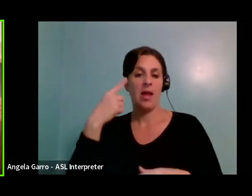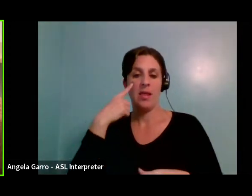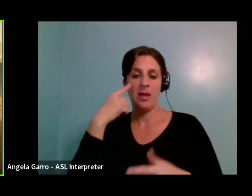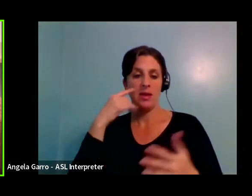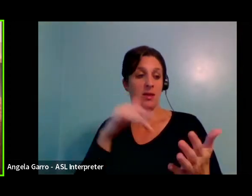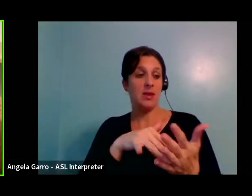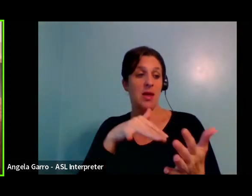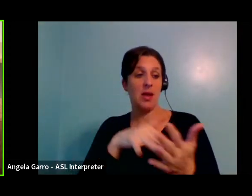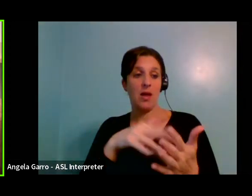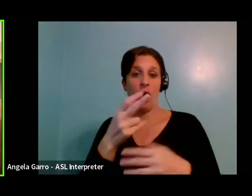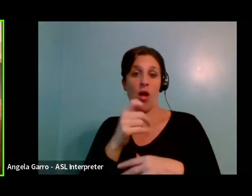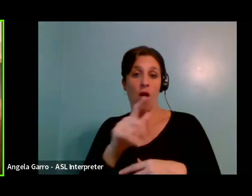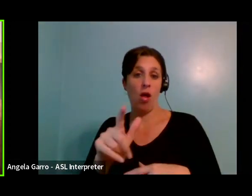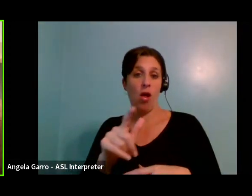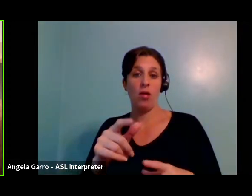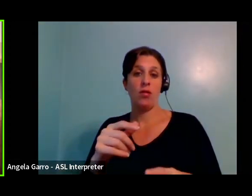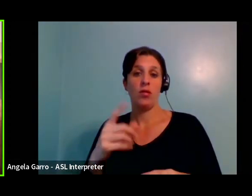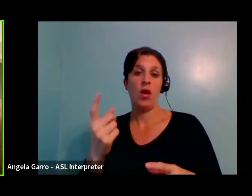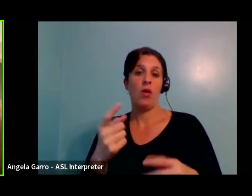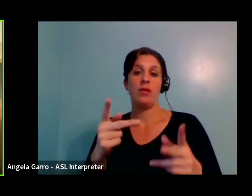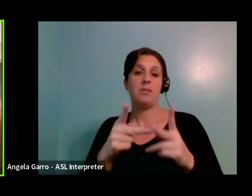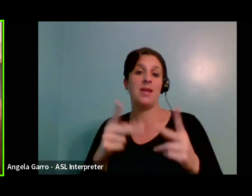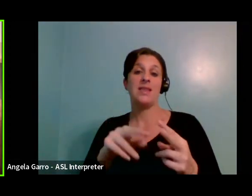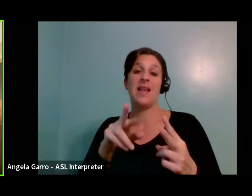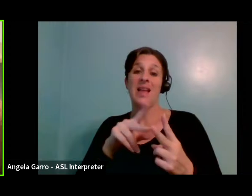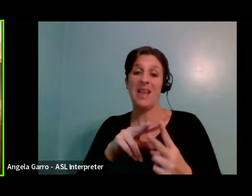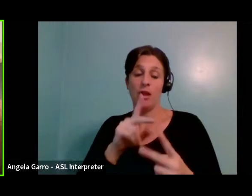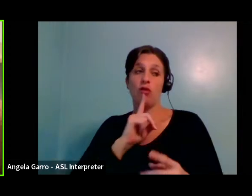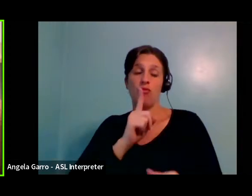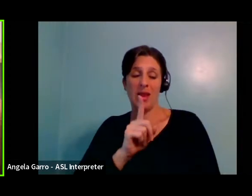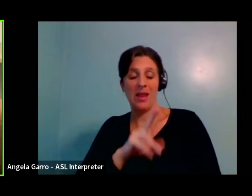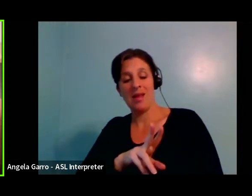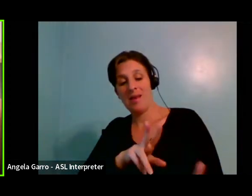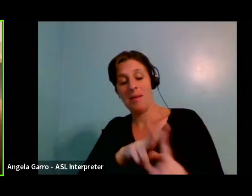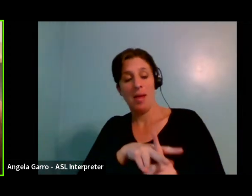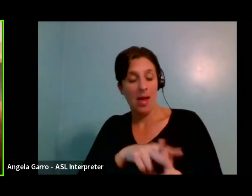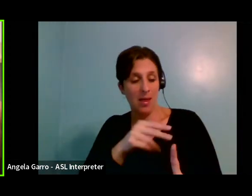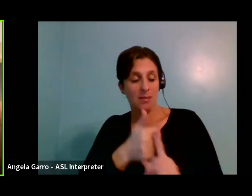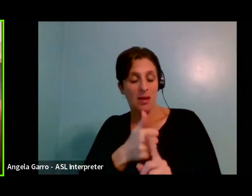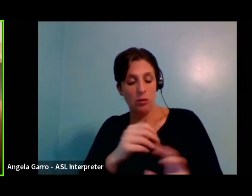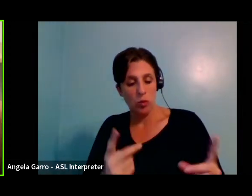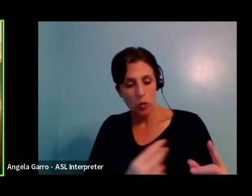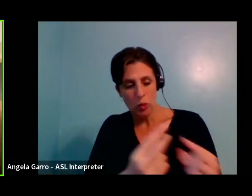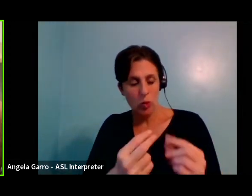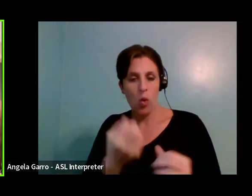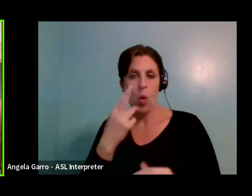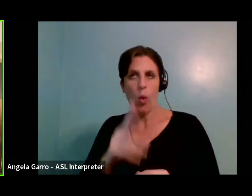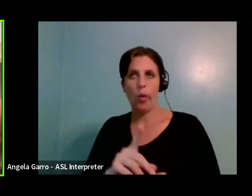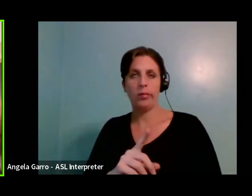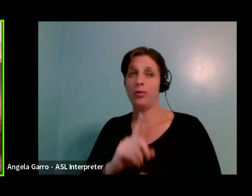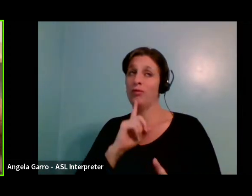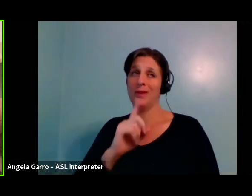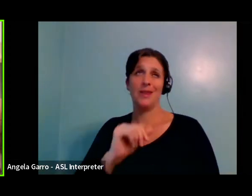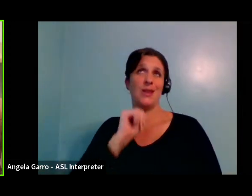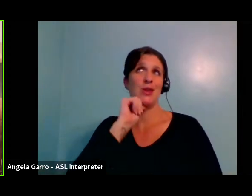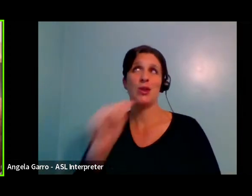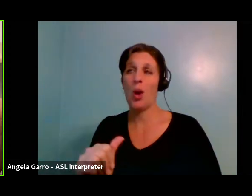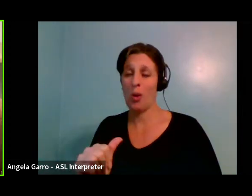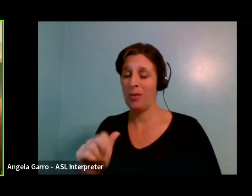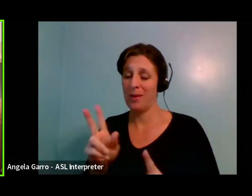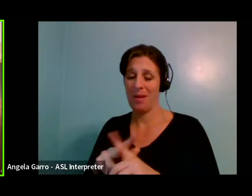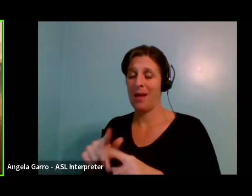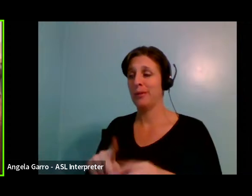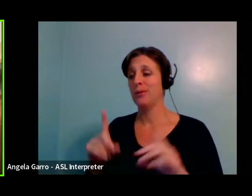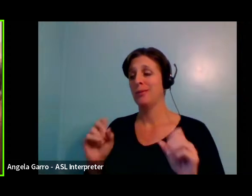place where people have not, they either really apply themselves Right. or they really don't apply themselves. Yeah. That's a very good It's always been a